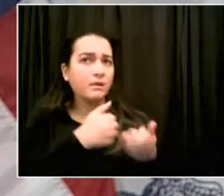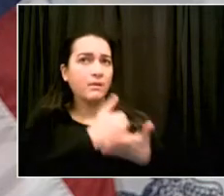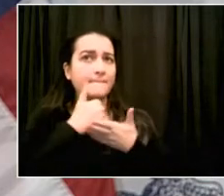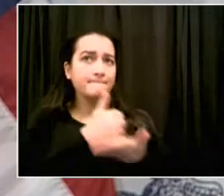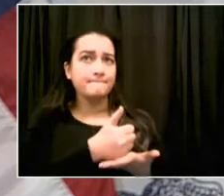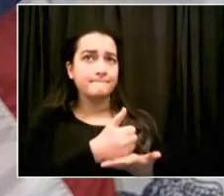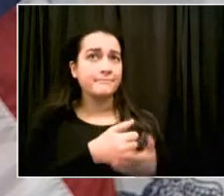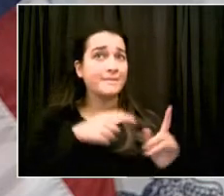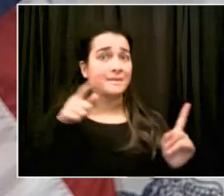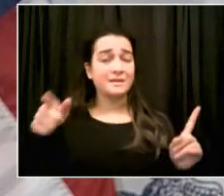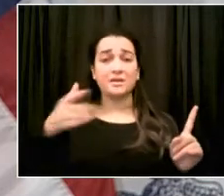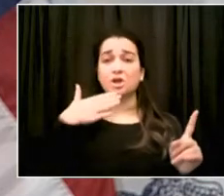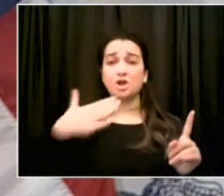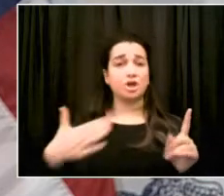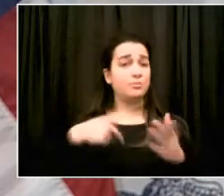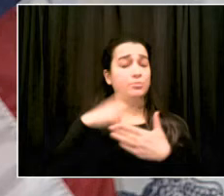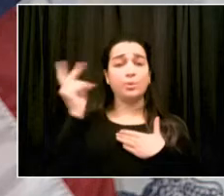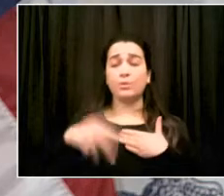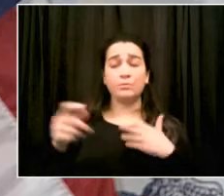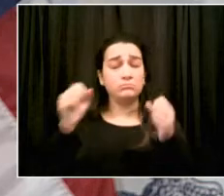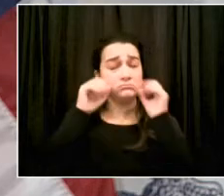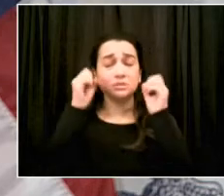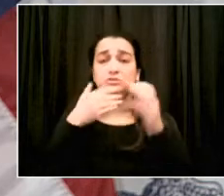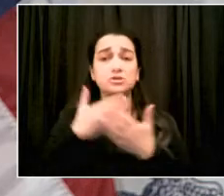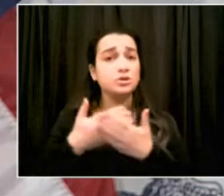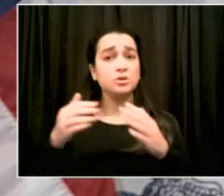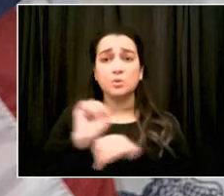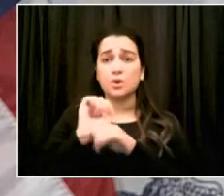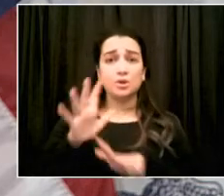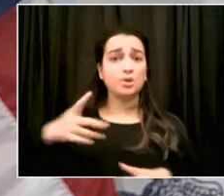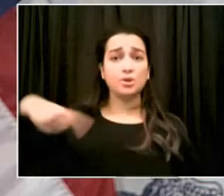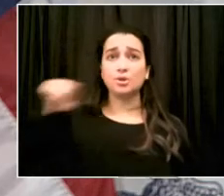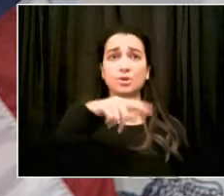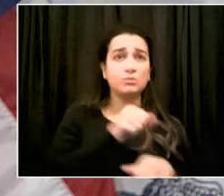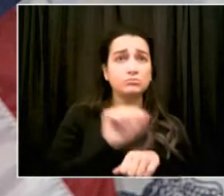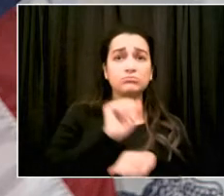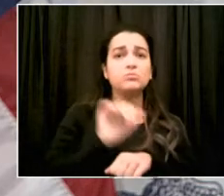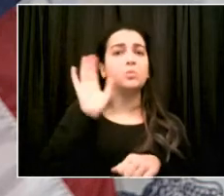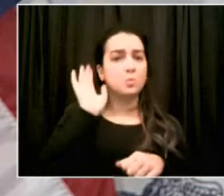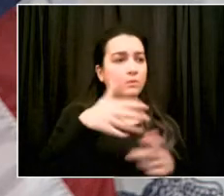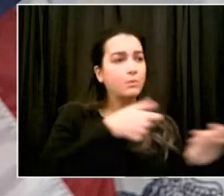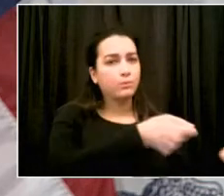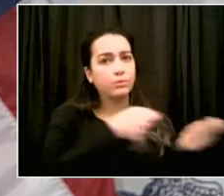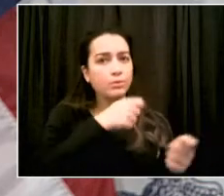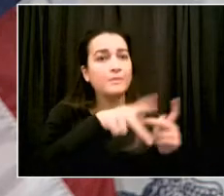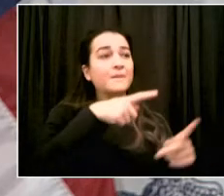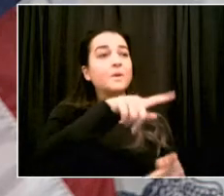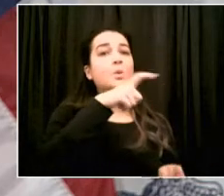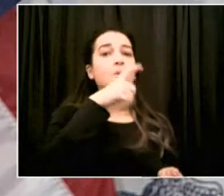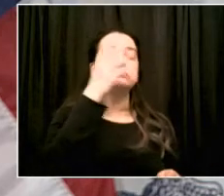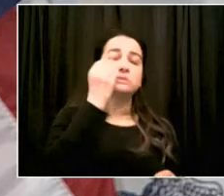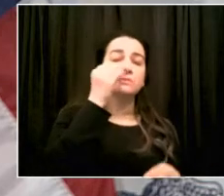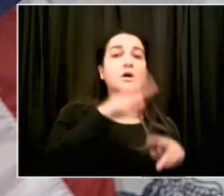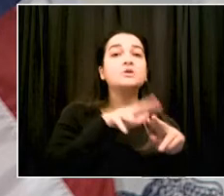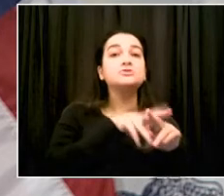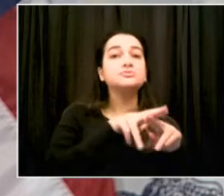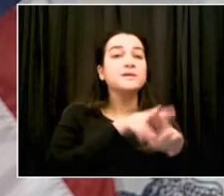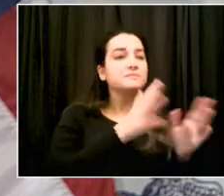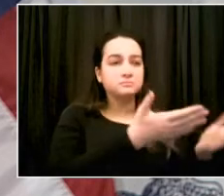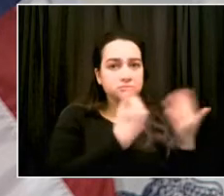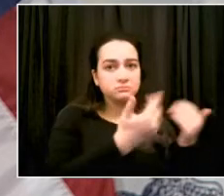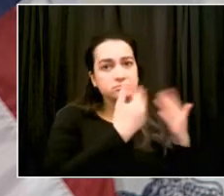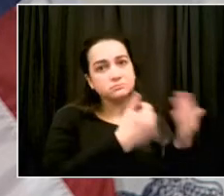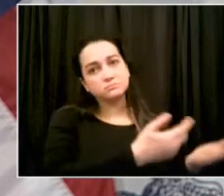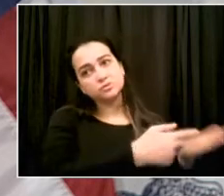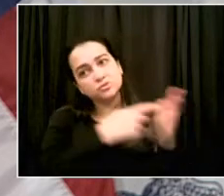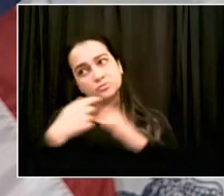people to come in, go into a safe haven, get the support they need, ultimately get to affordable housing permanently. That